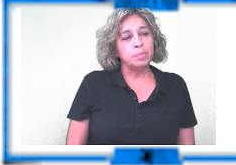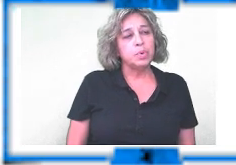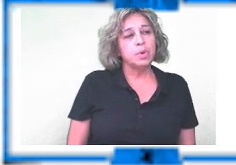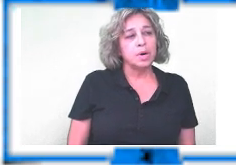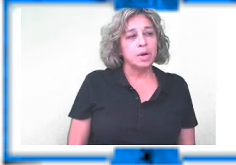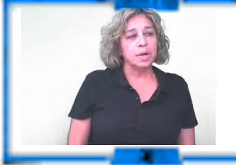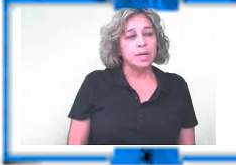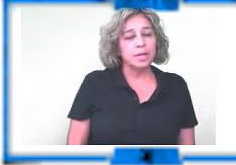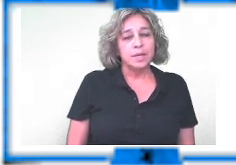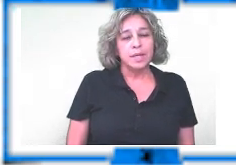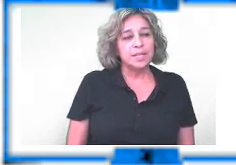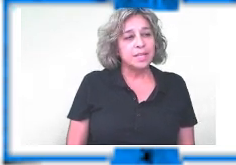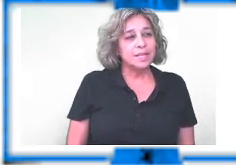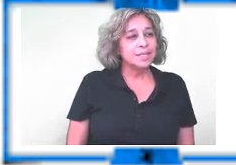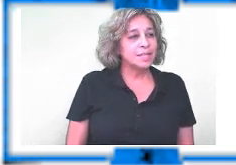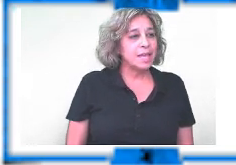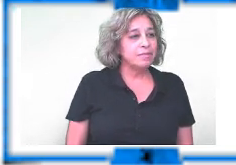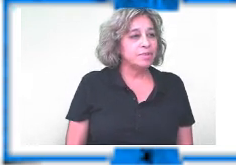forgotten, poor,